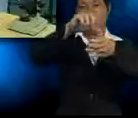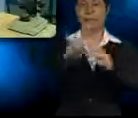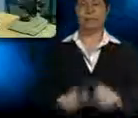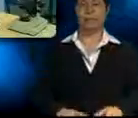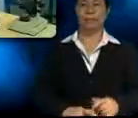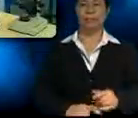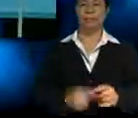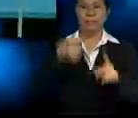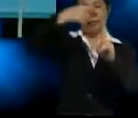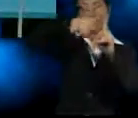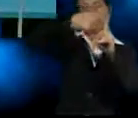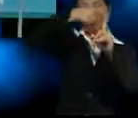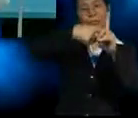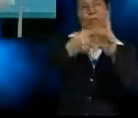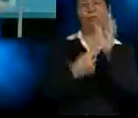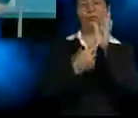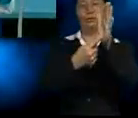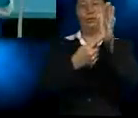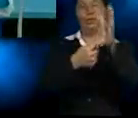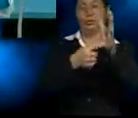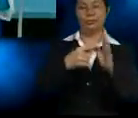Place a thermometer as shown.